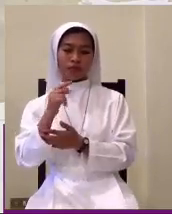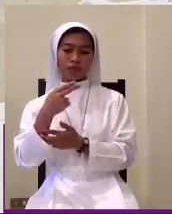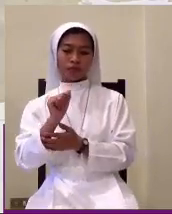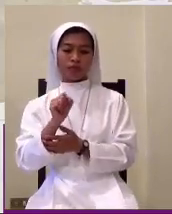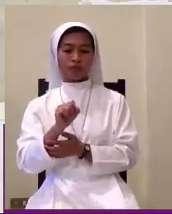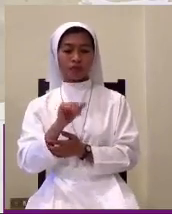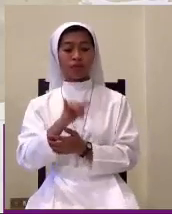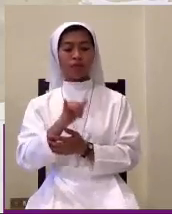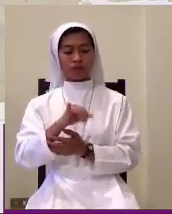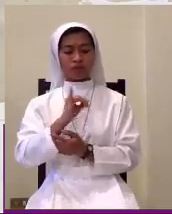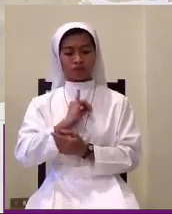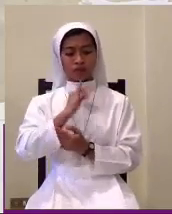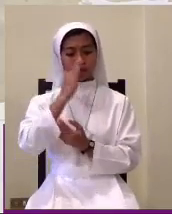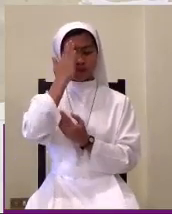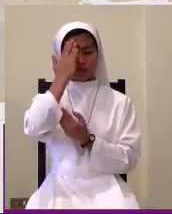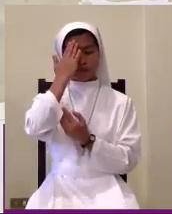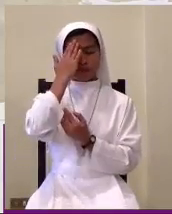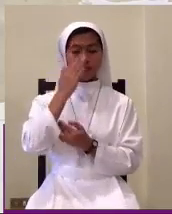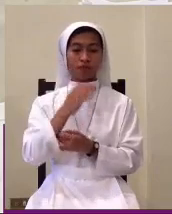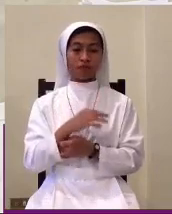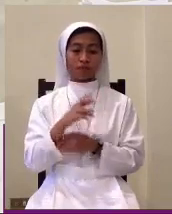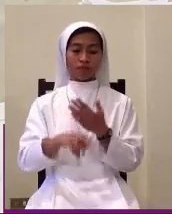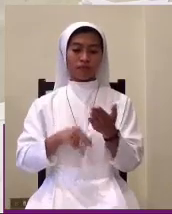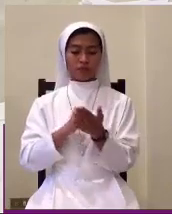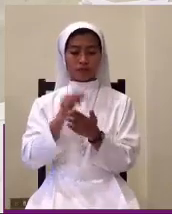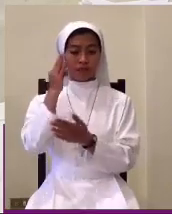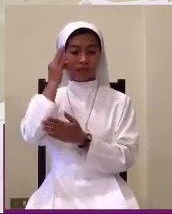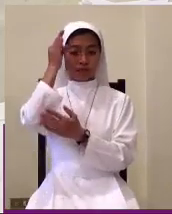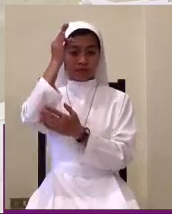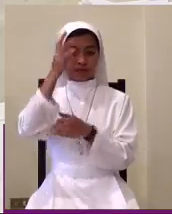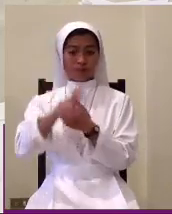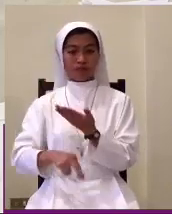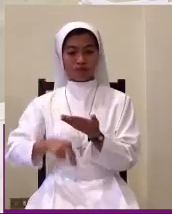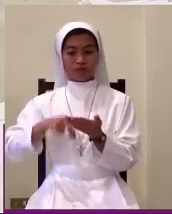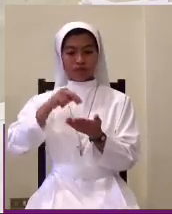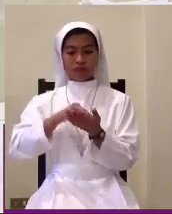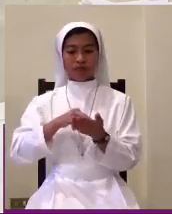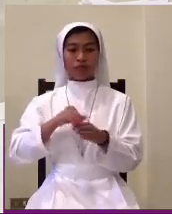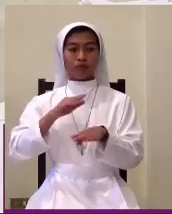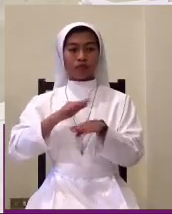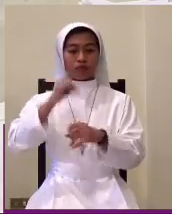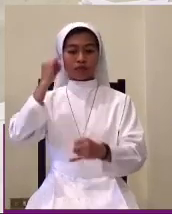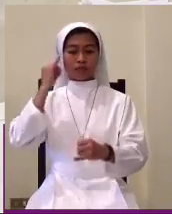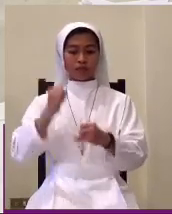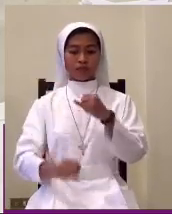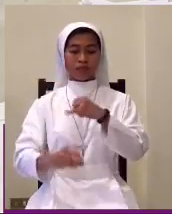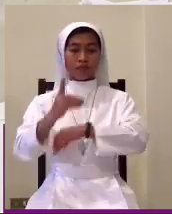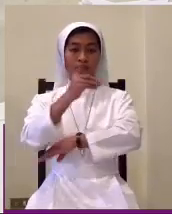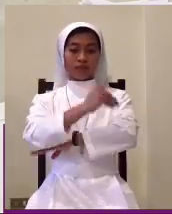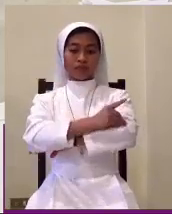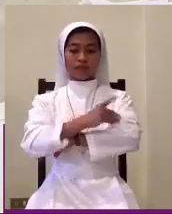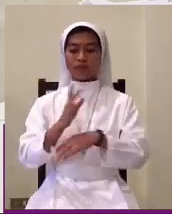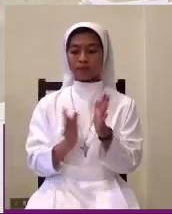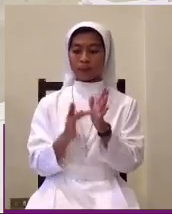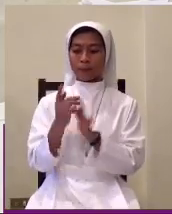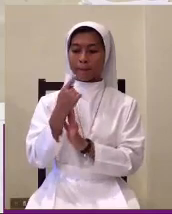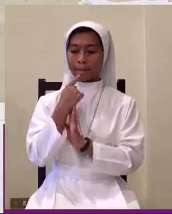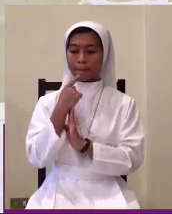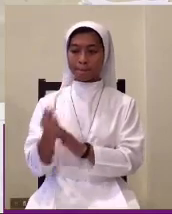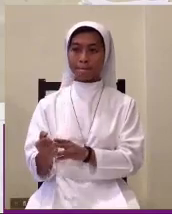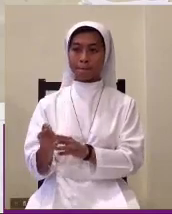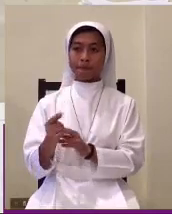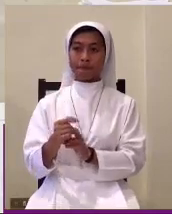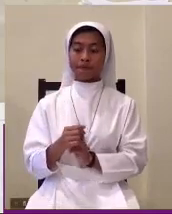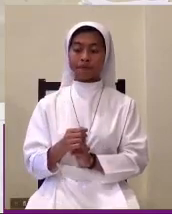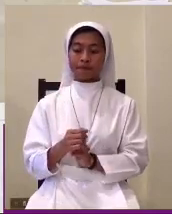know he will rise in the resurrection on the last day." Jesus told her,